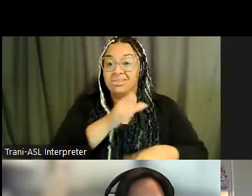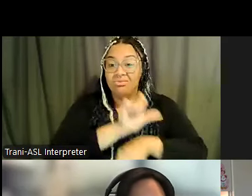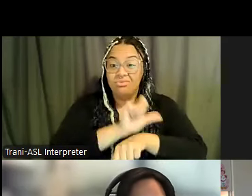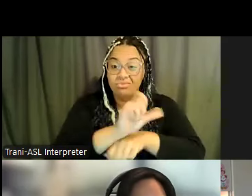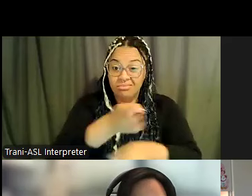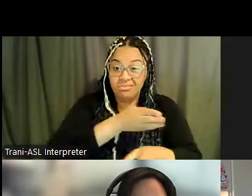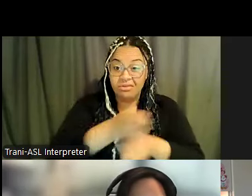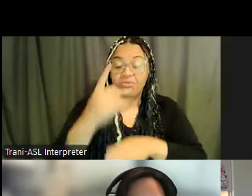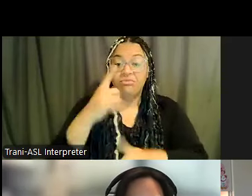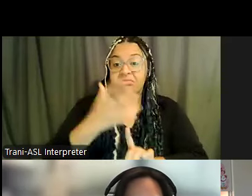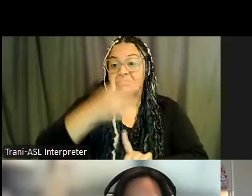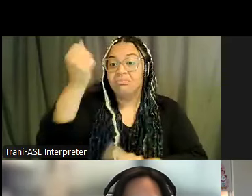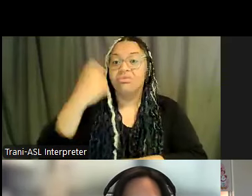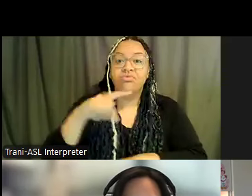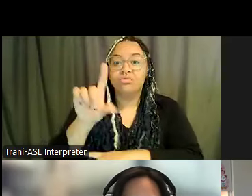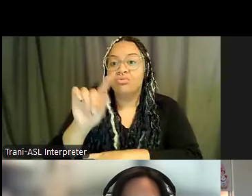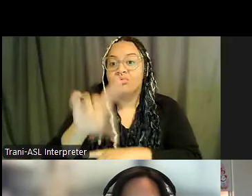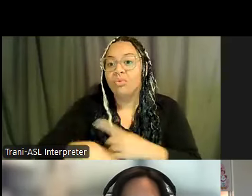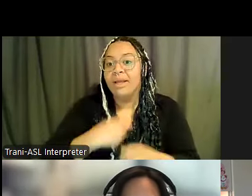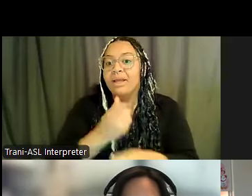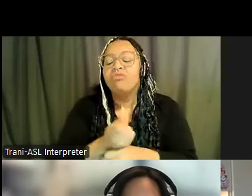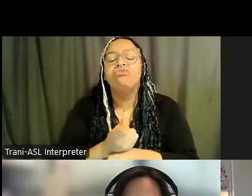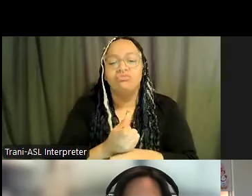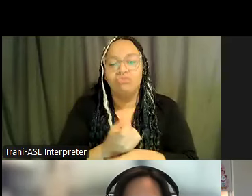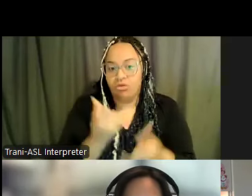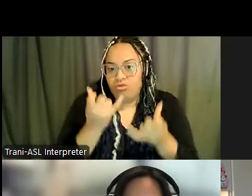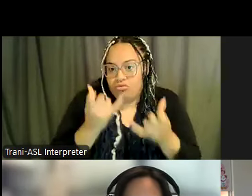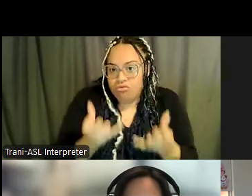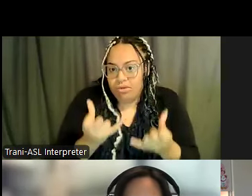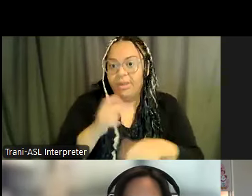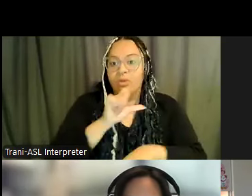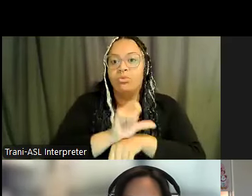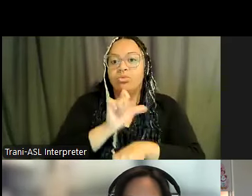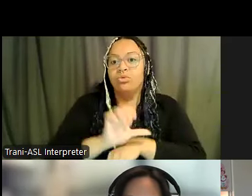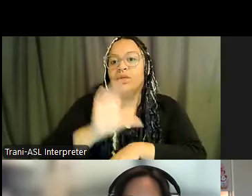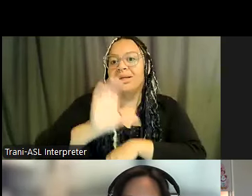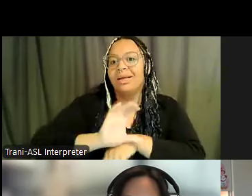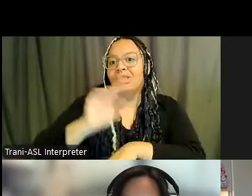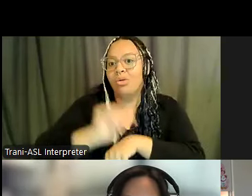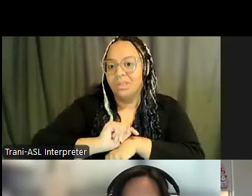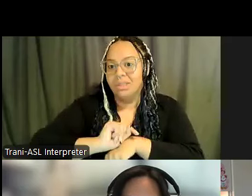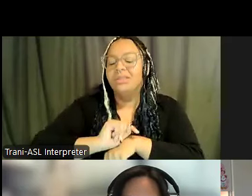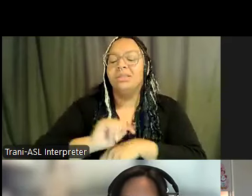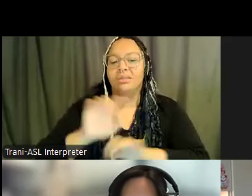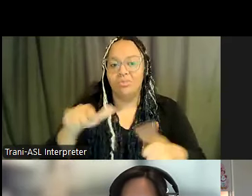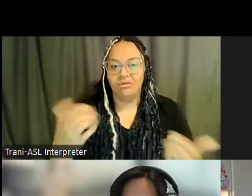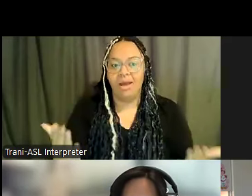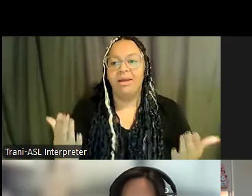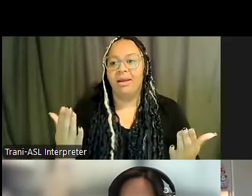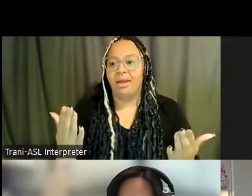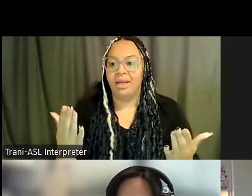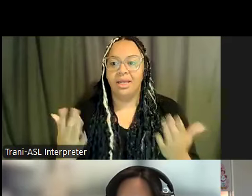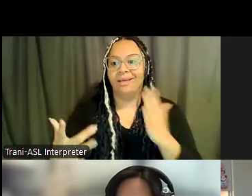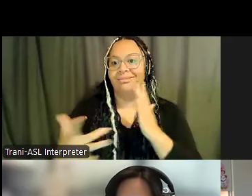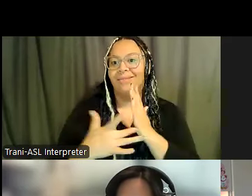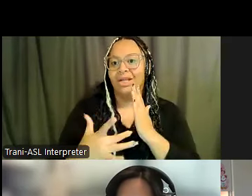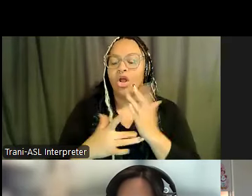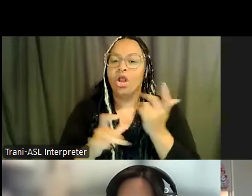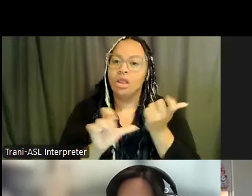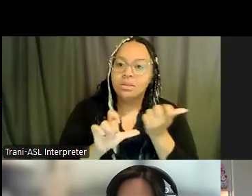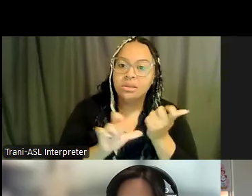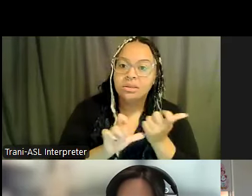prevention for over 20 years and currently works as a consultant providing technical